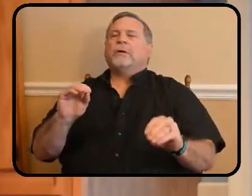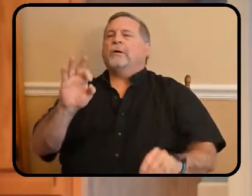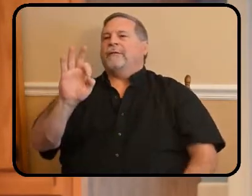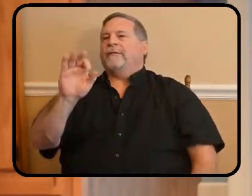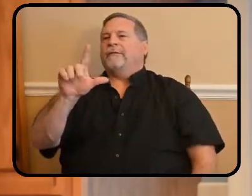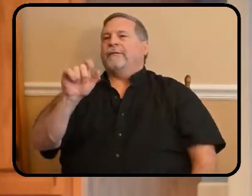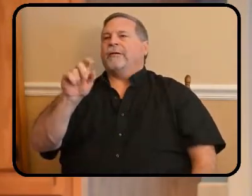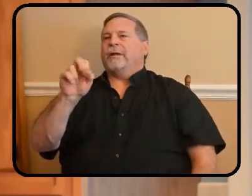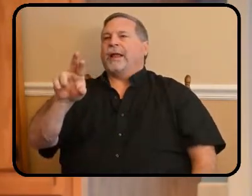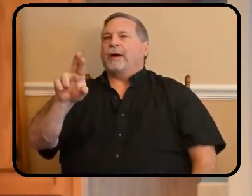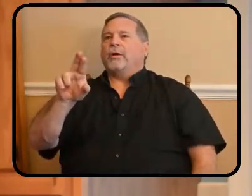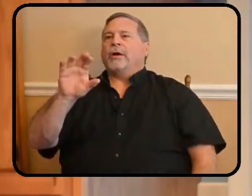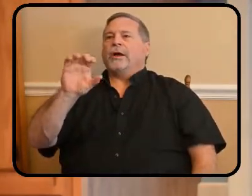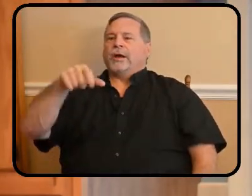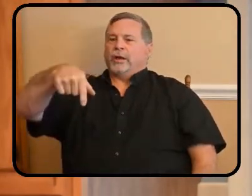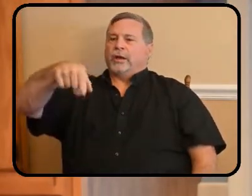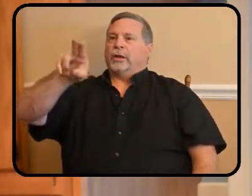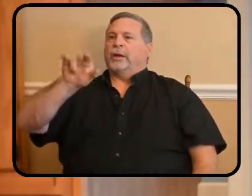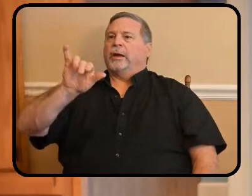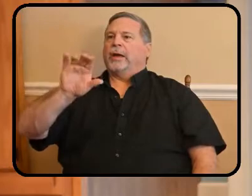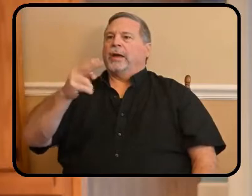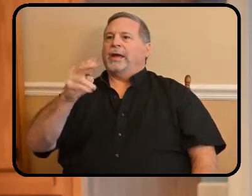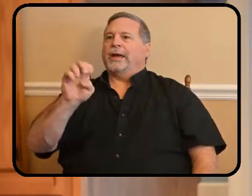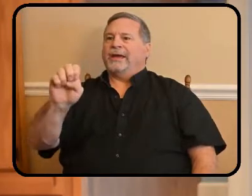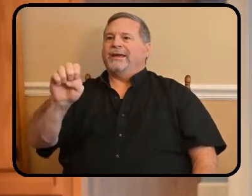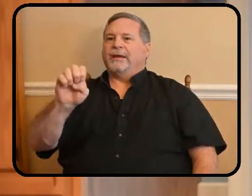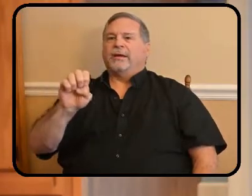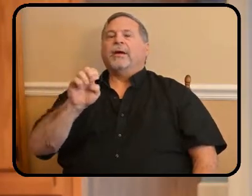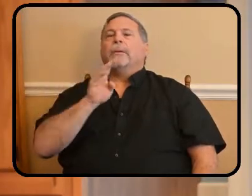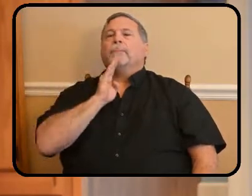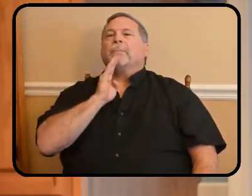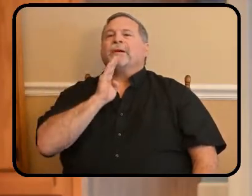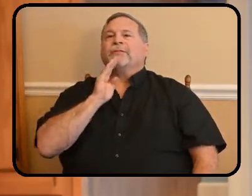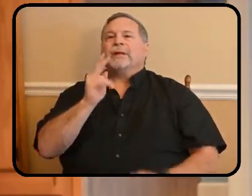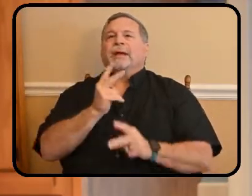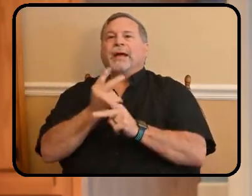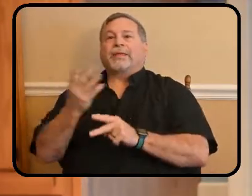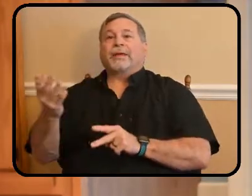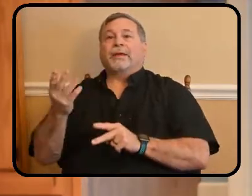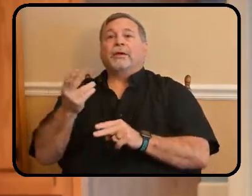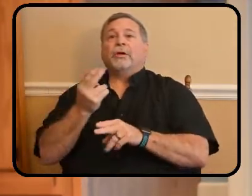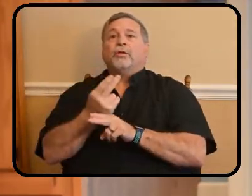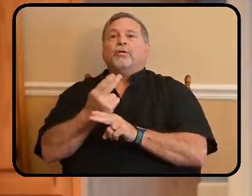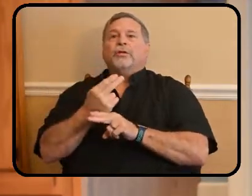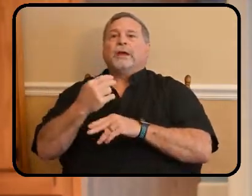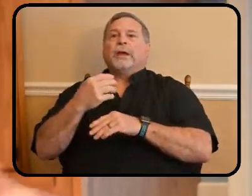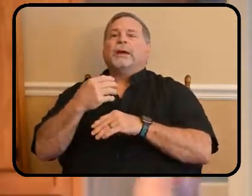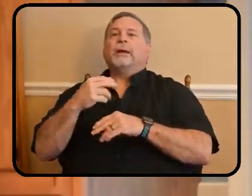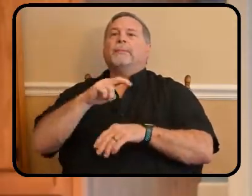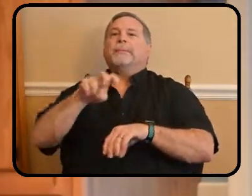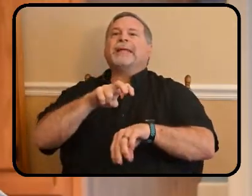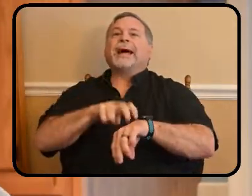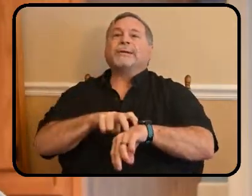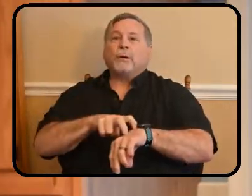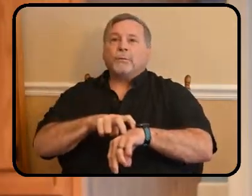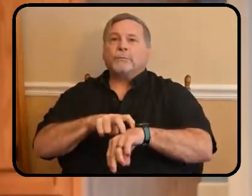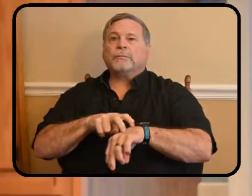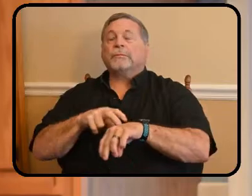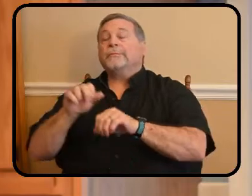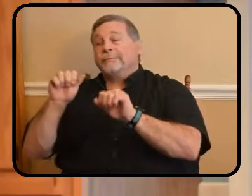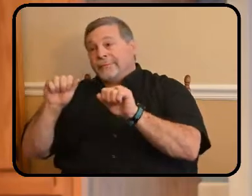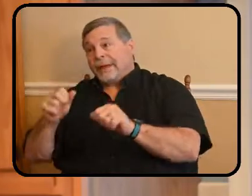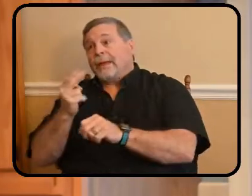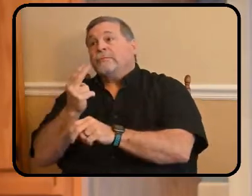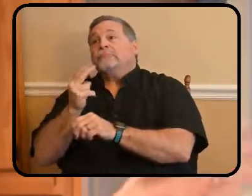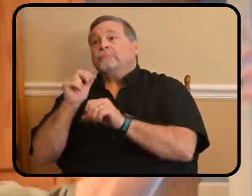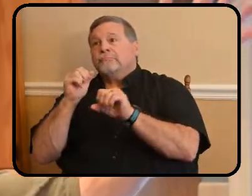making. And so it's a breakfast kind of thing that we're going to take potatoes. Now they used hash browns. So again, you could use hash